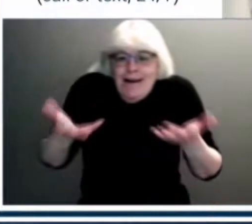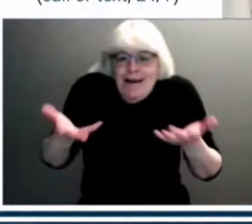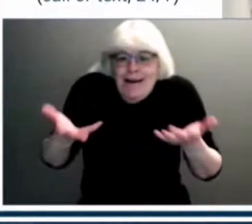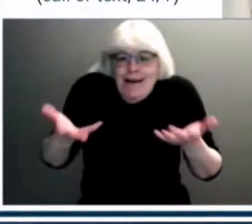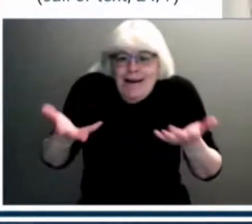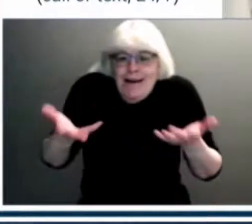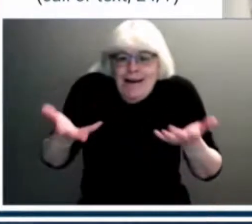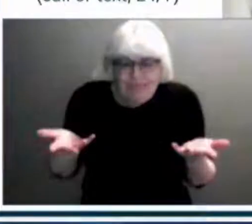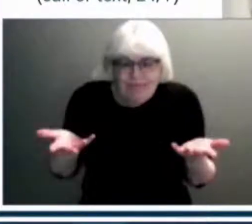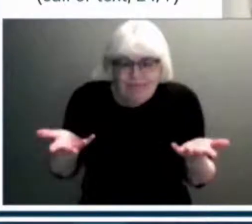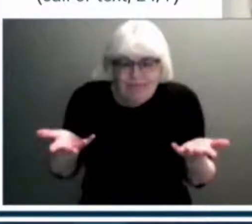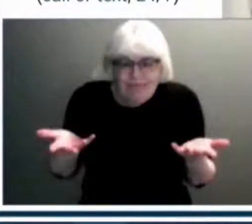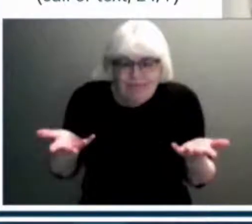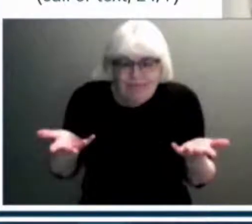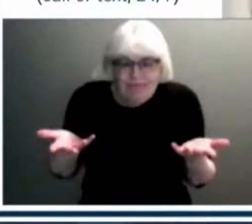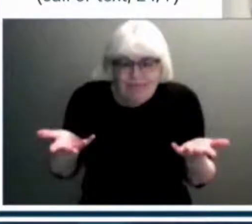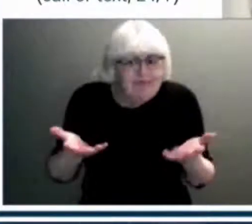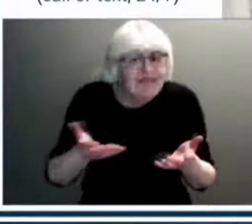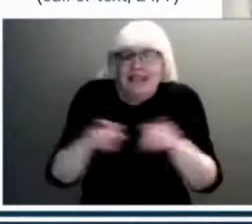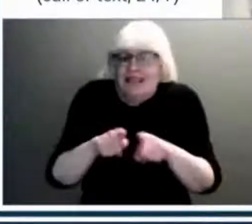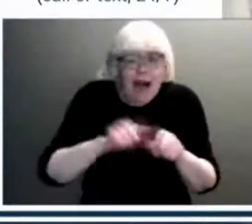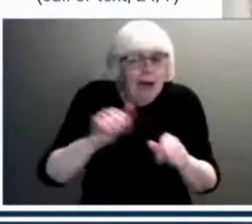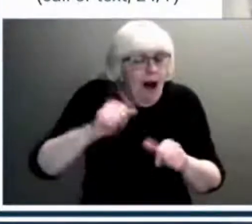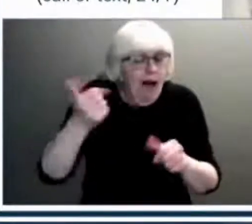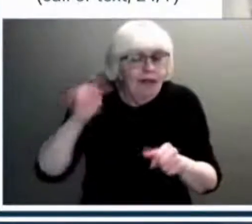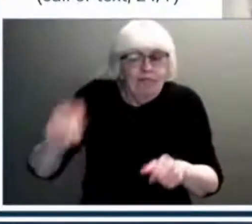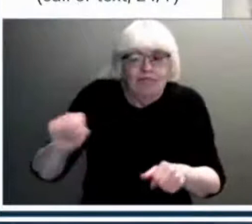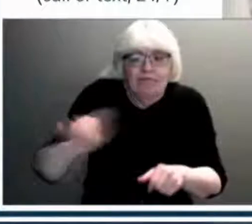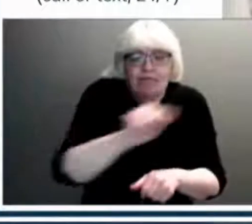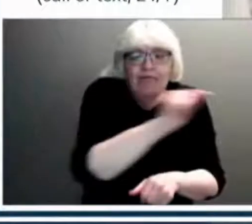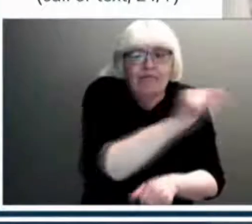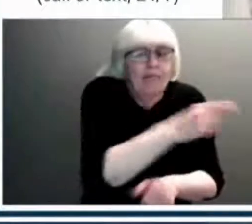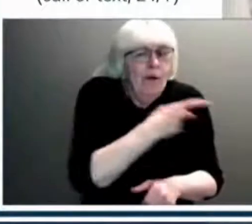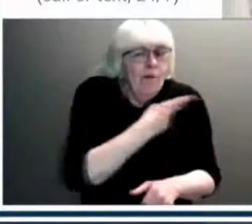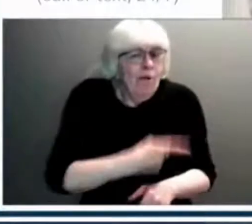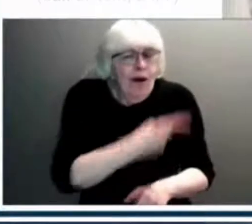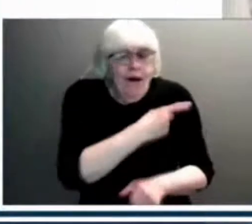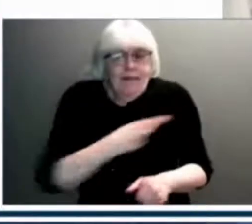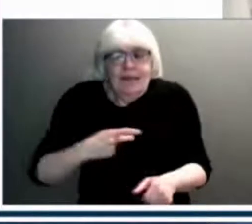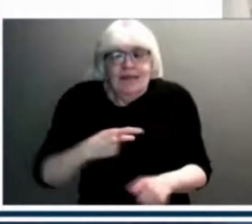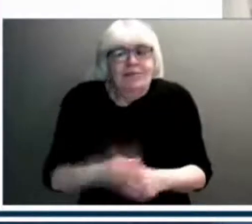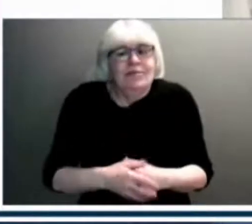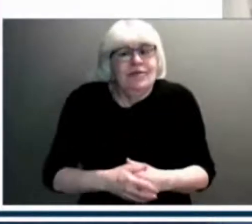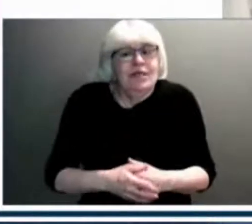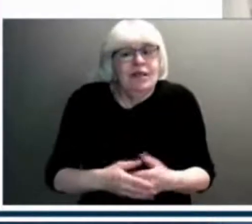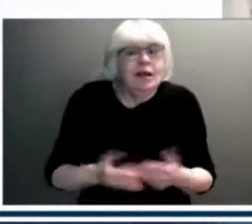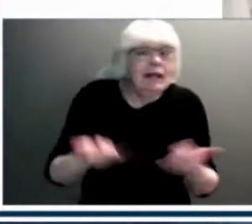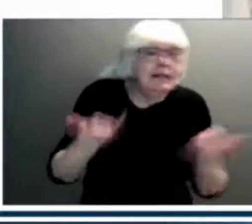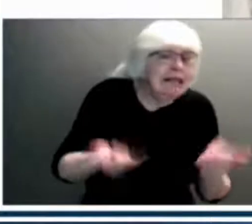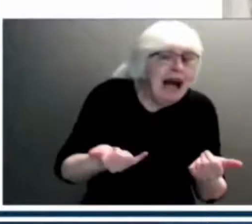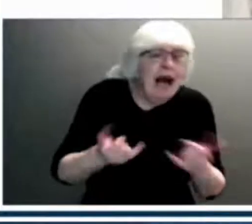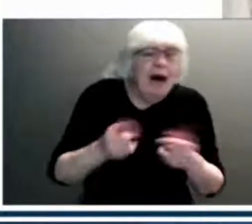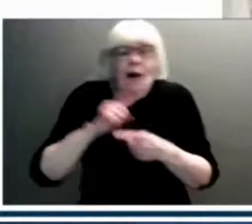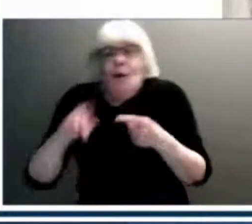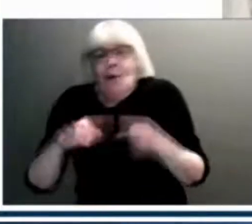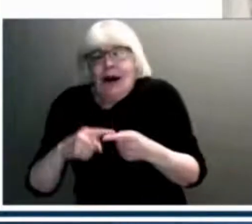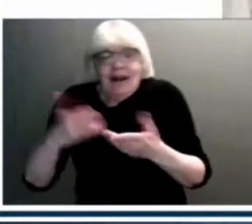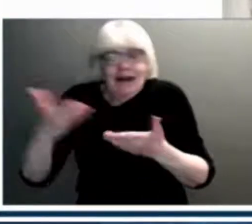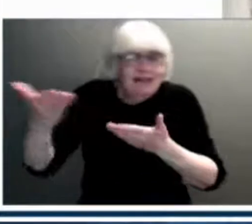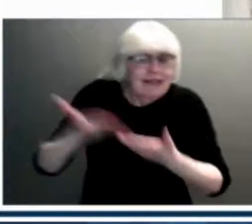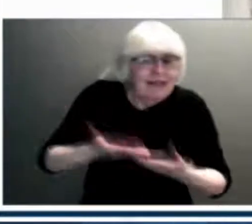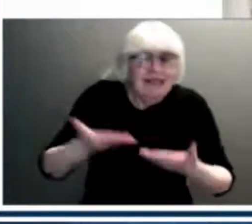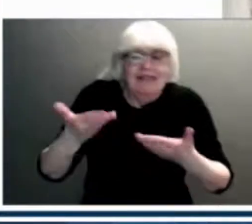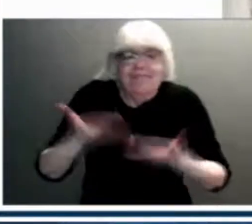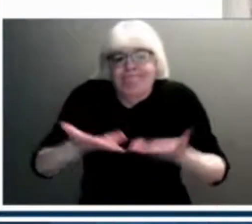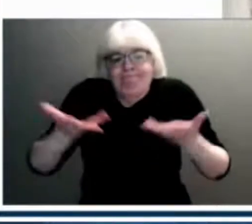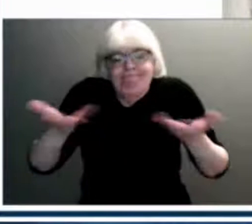in discussions with the premiers and the prime minister, that was the number one thing. When will the tests be there? And there's a lot of questions around the supply chain issues.